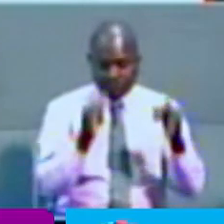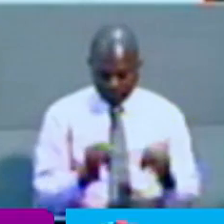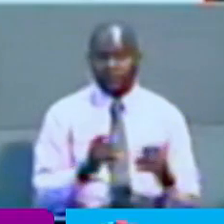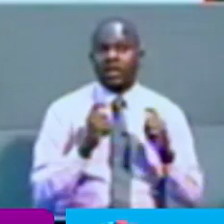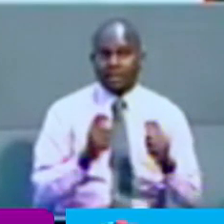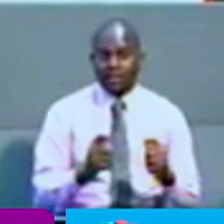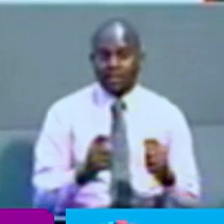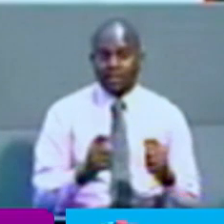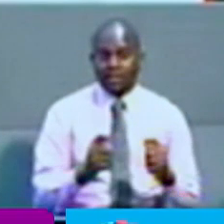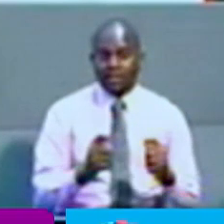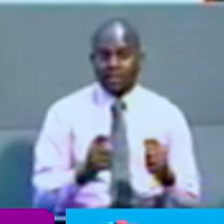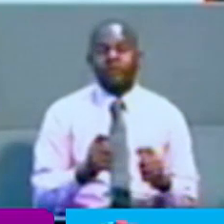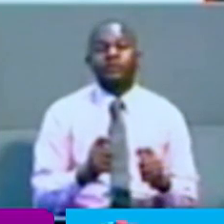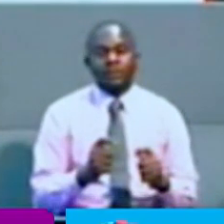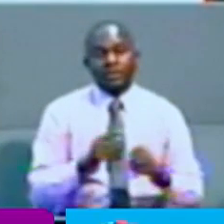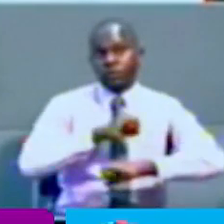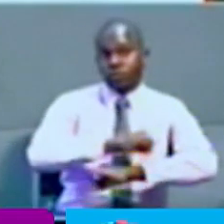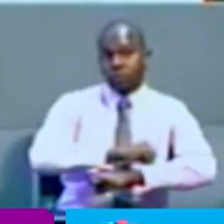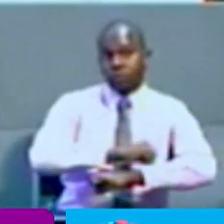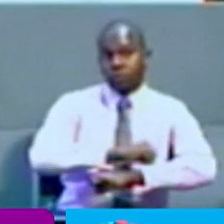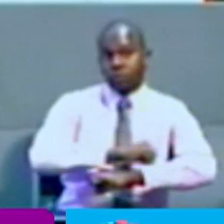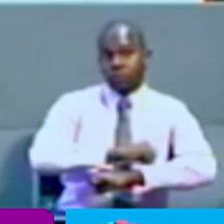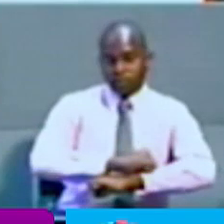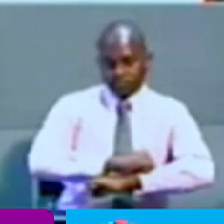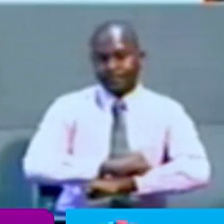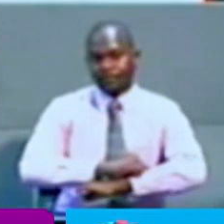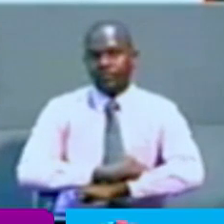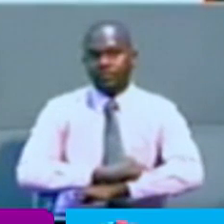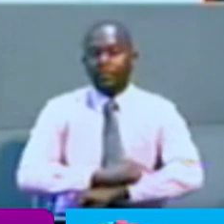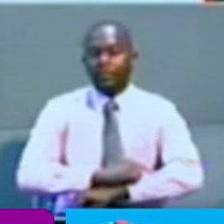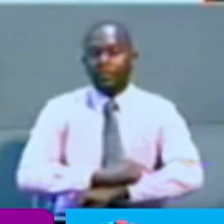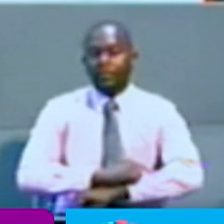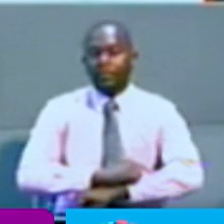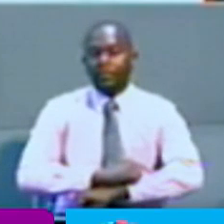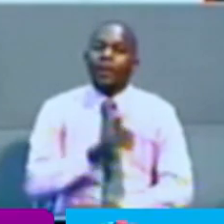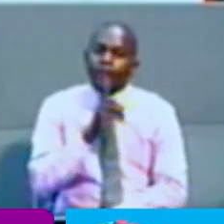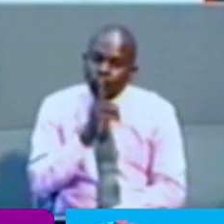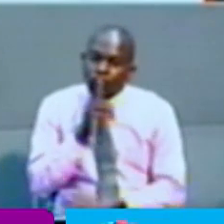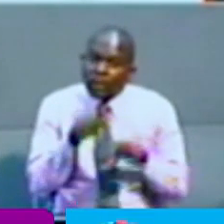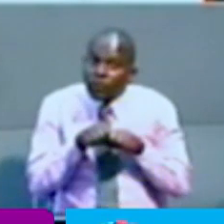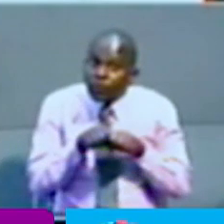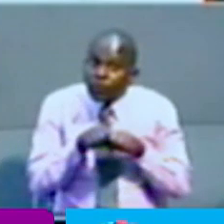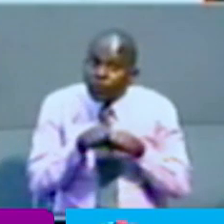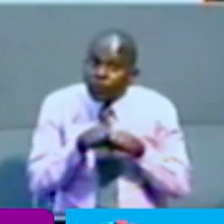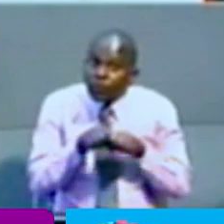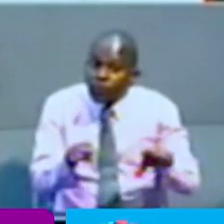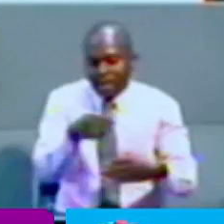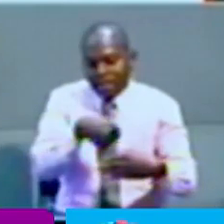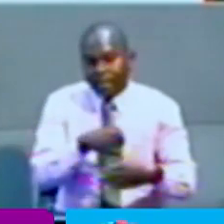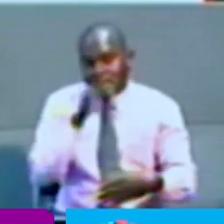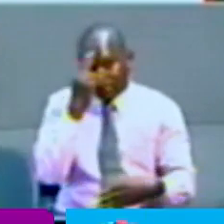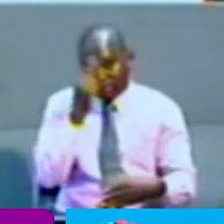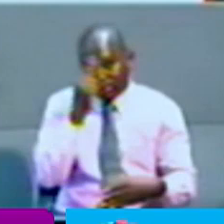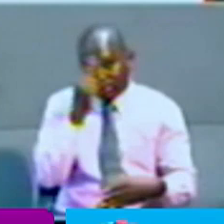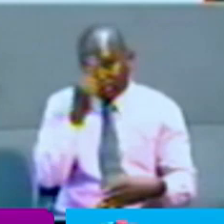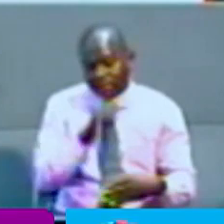Testimonies from credible sources indicate that schools had been deliberately silent about infections among the students due to fear